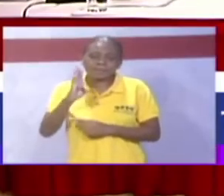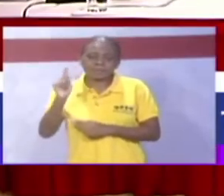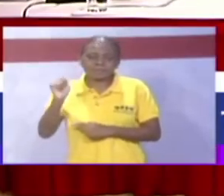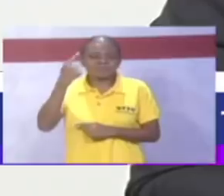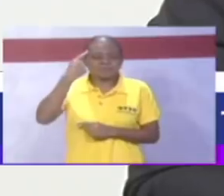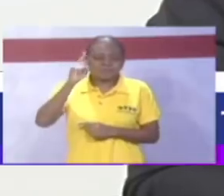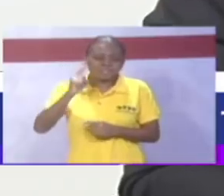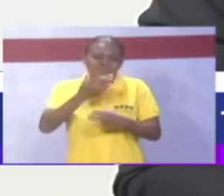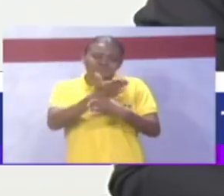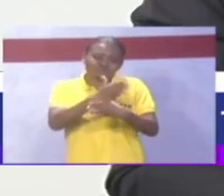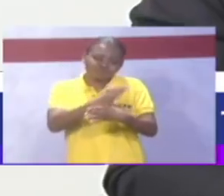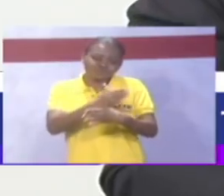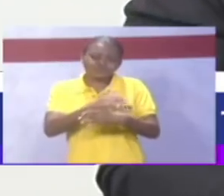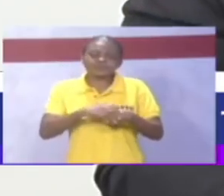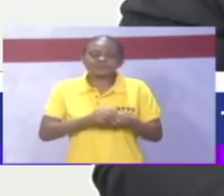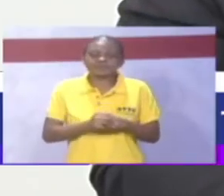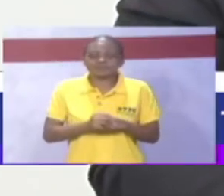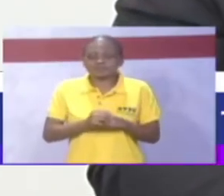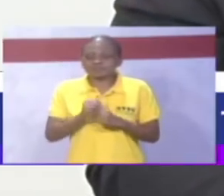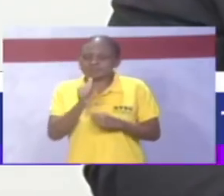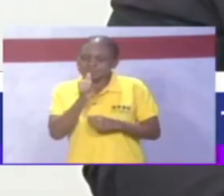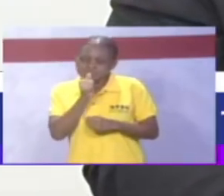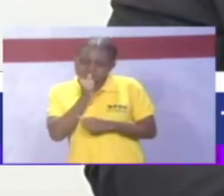and really